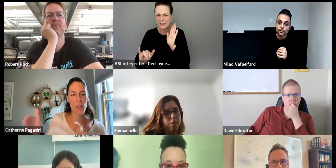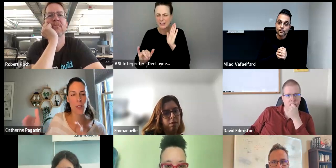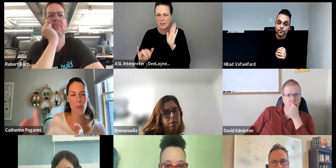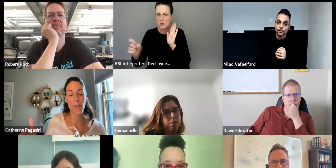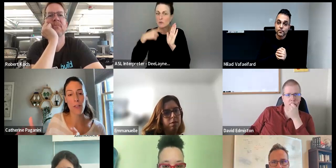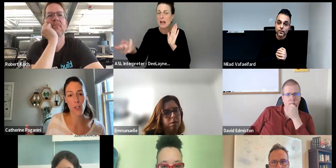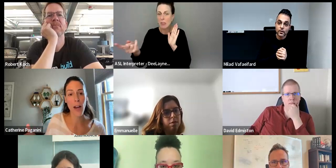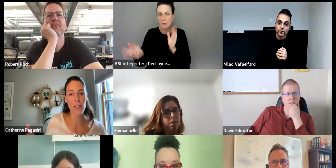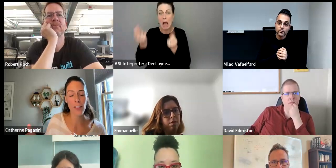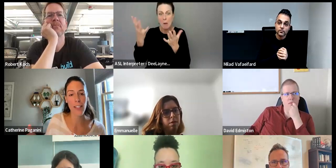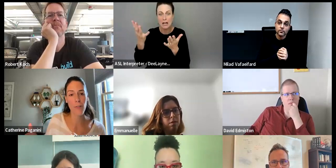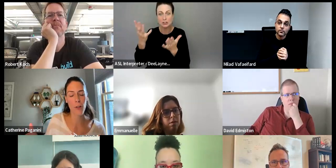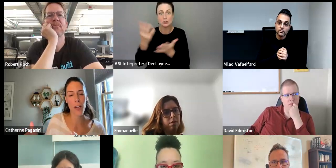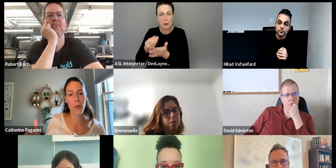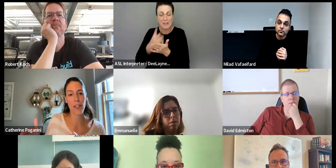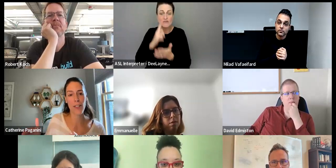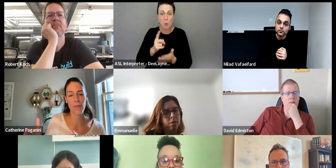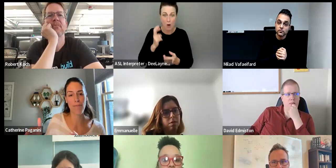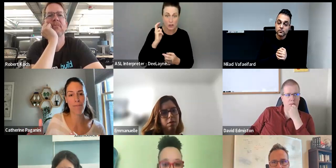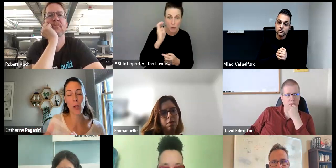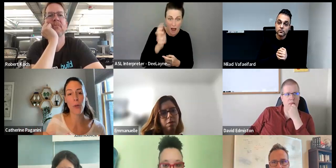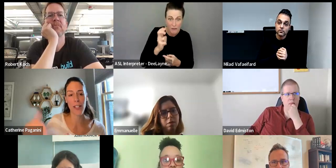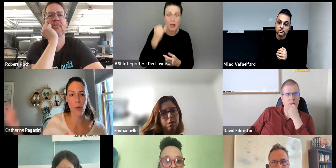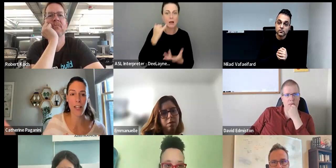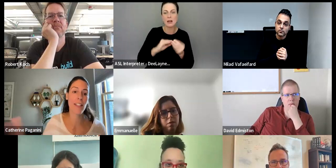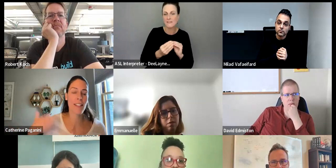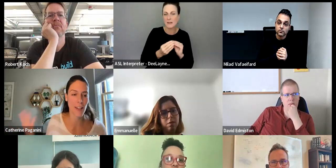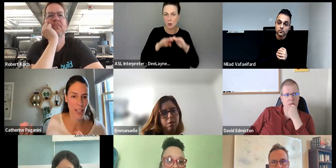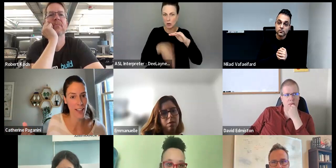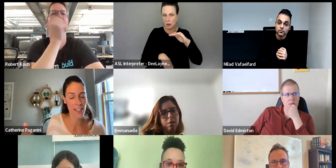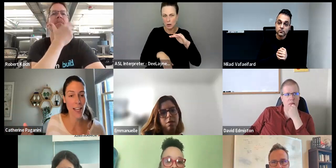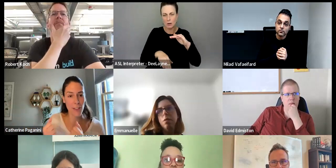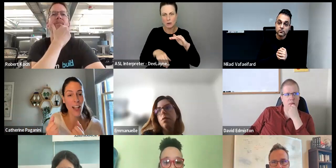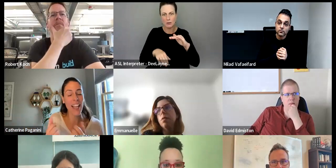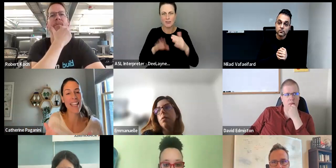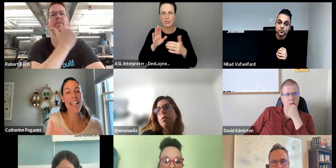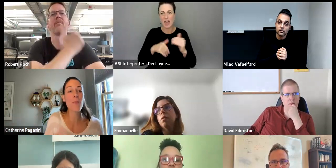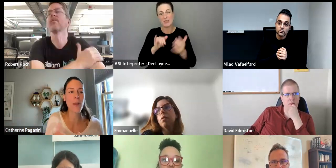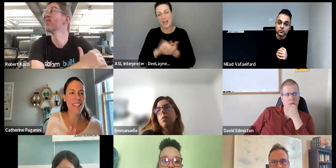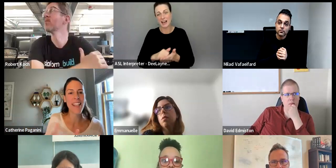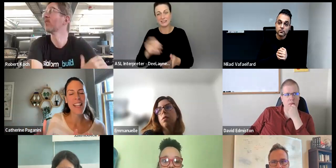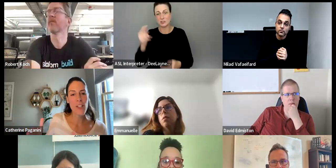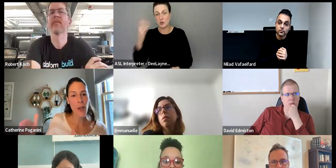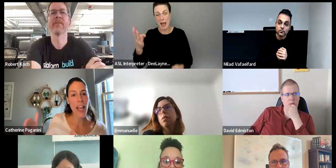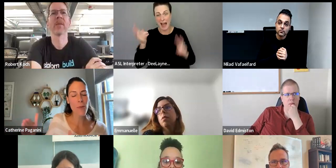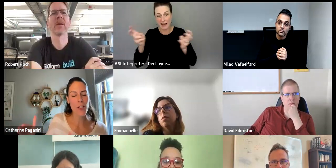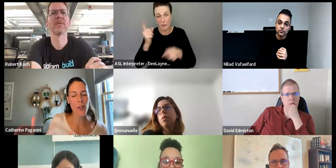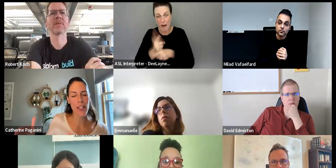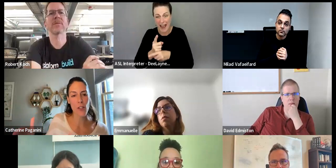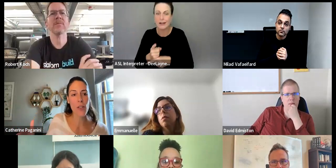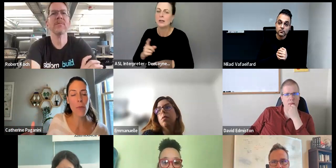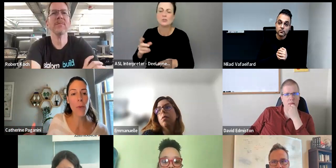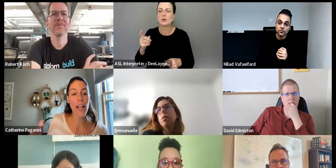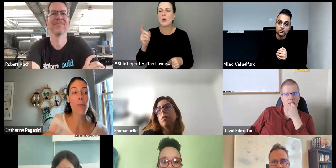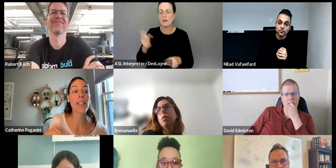to tell them how much money you need for the travel. And if your number is lower than what it is, then okay, that's tough luck, I guess. But so you have to